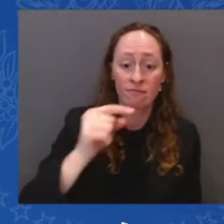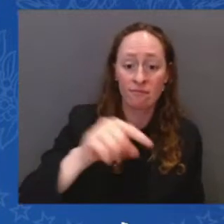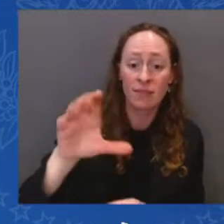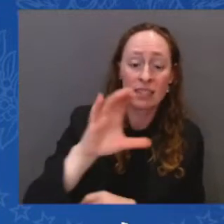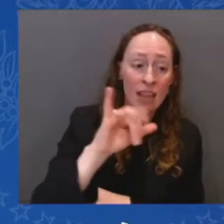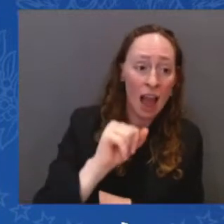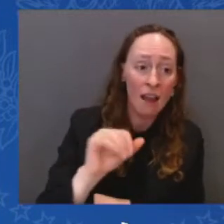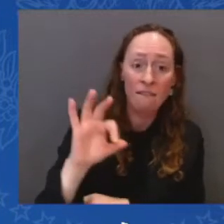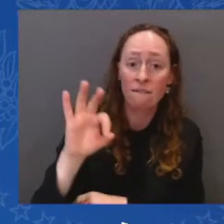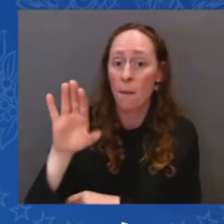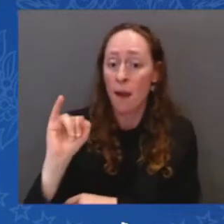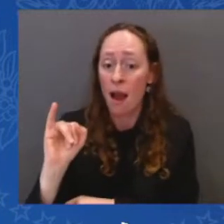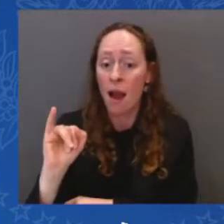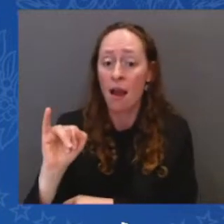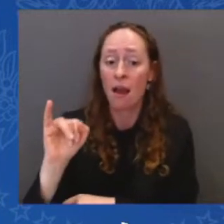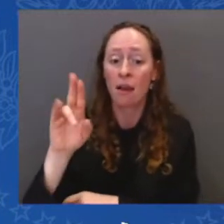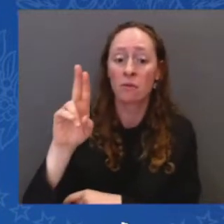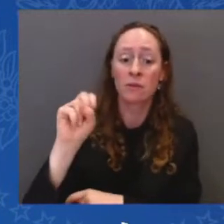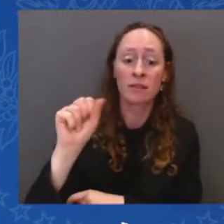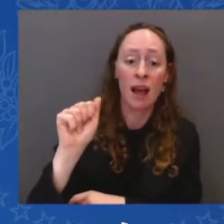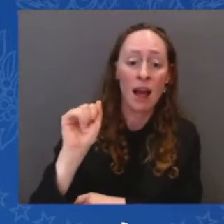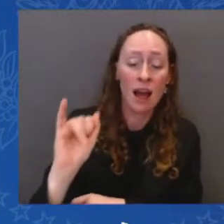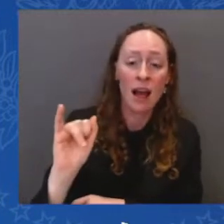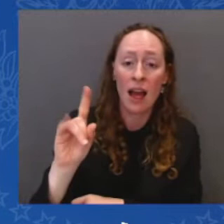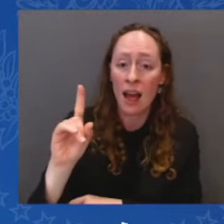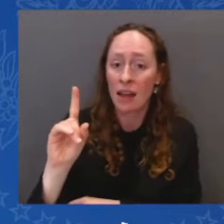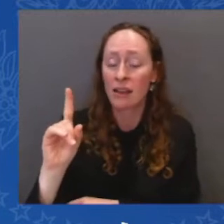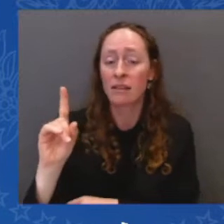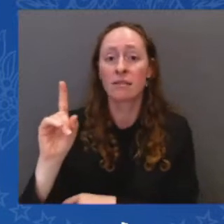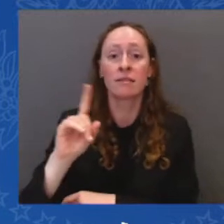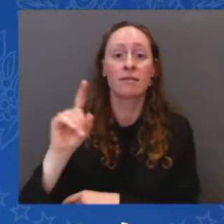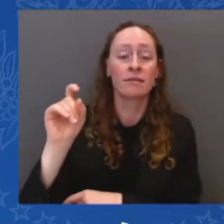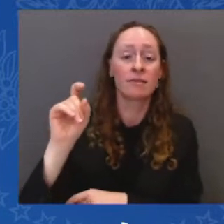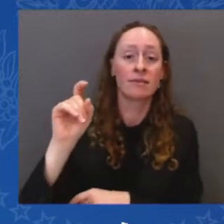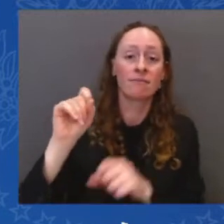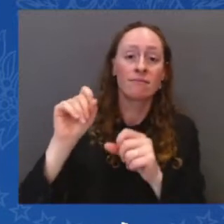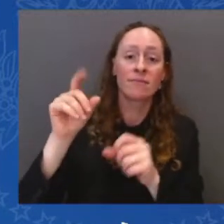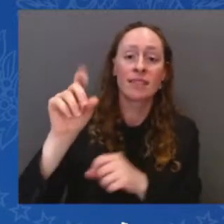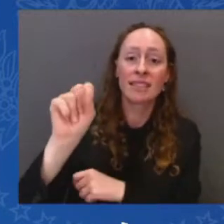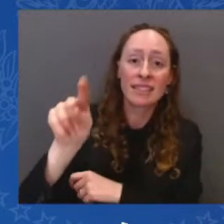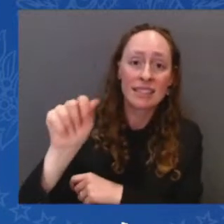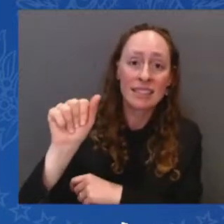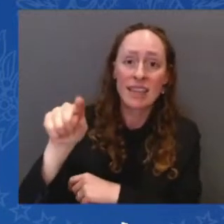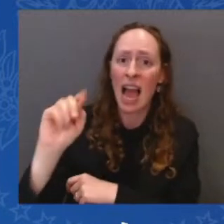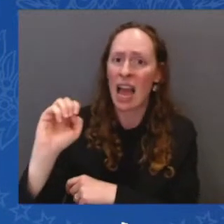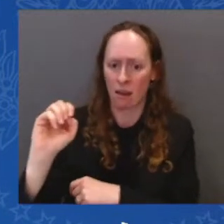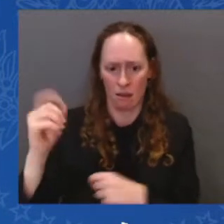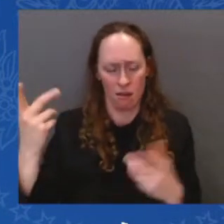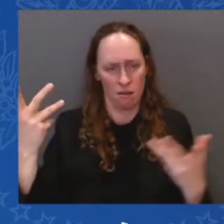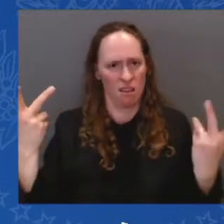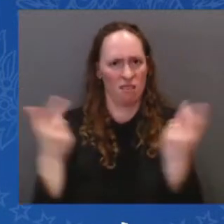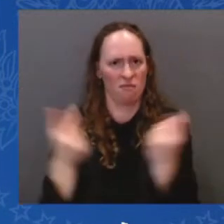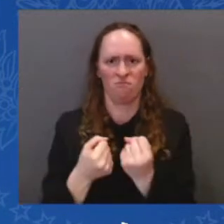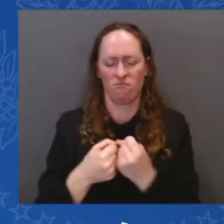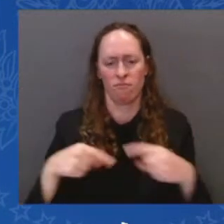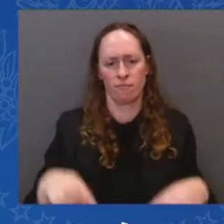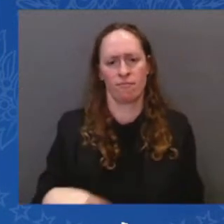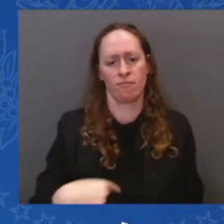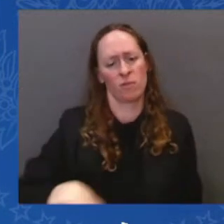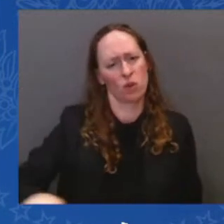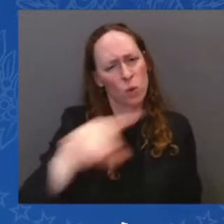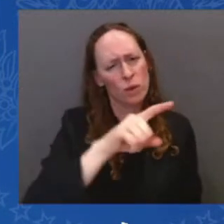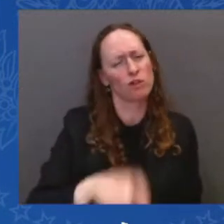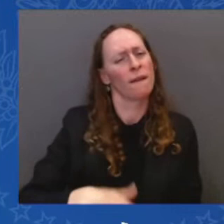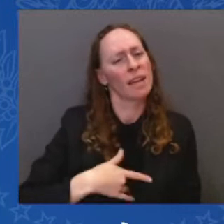many others from our government and our allies and partners. Hold your head high. You